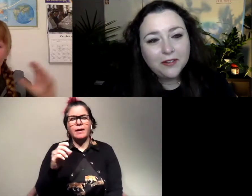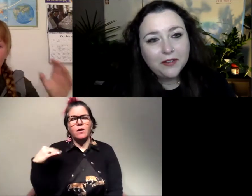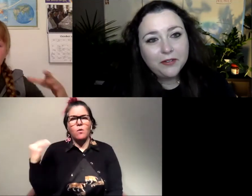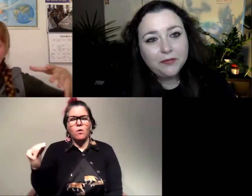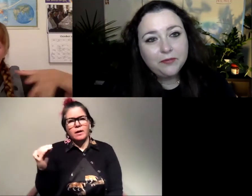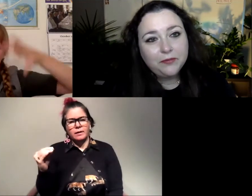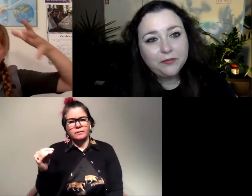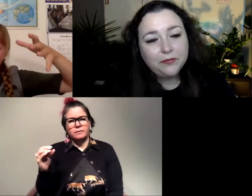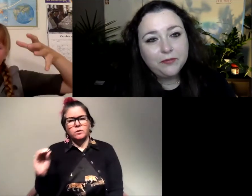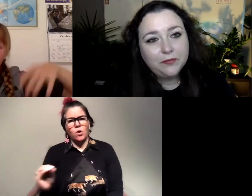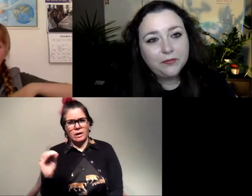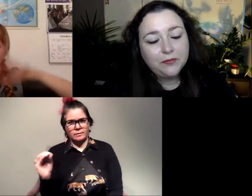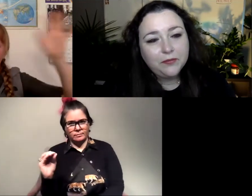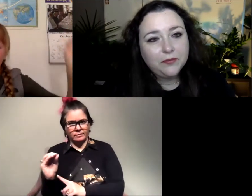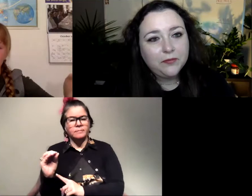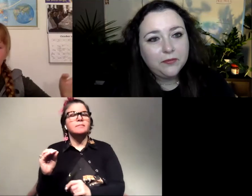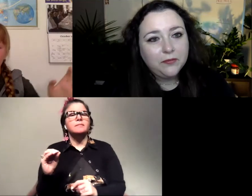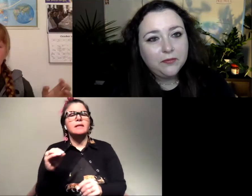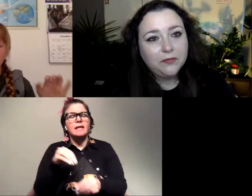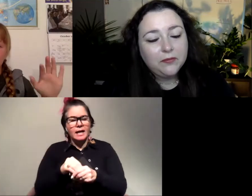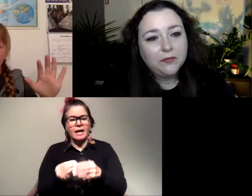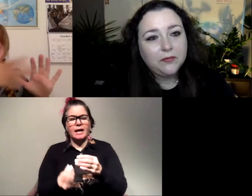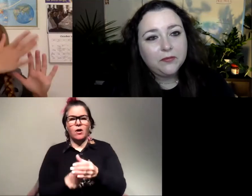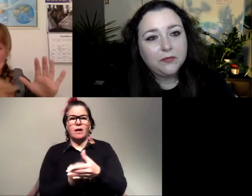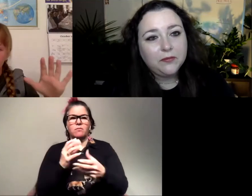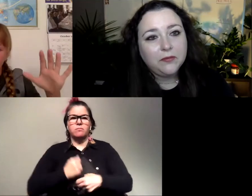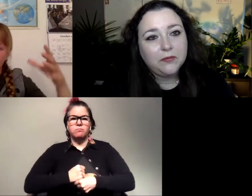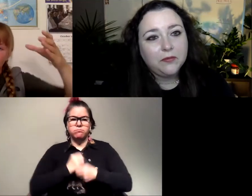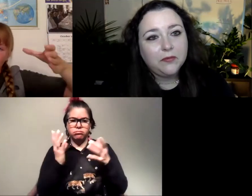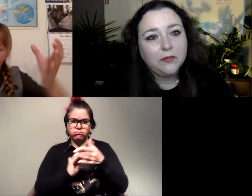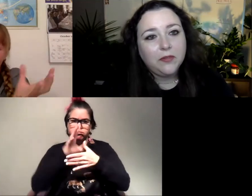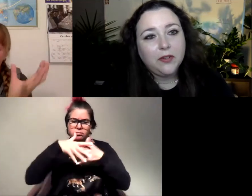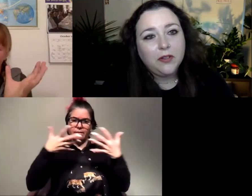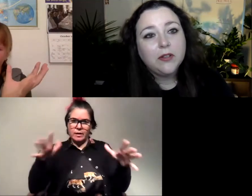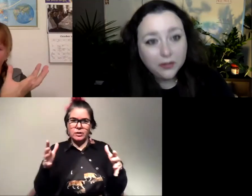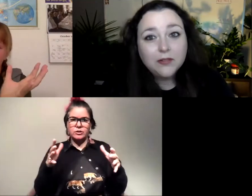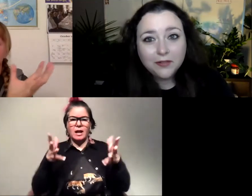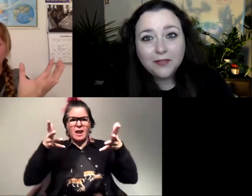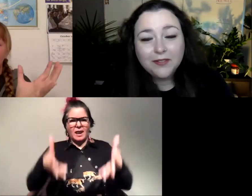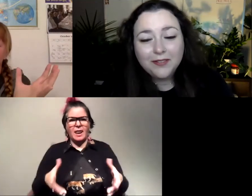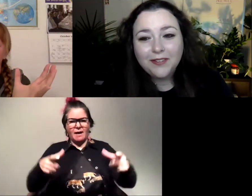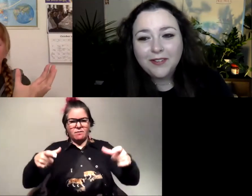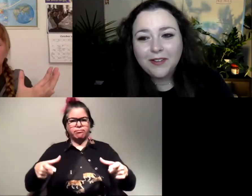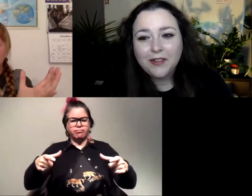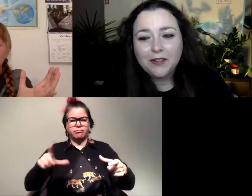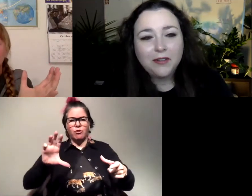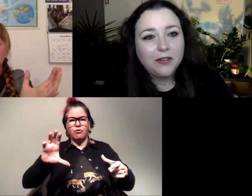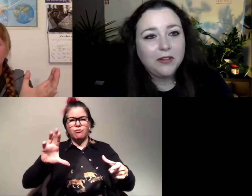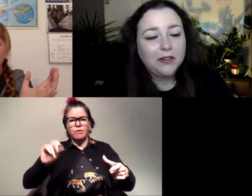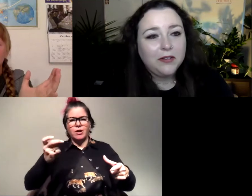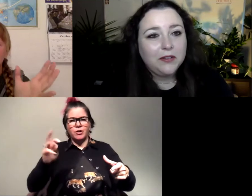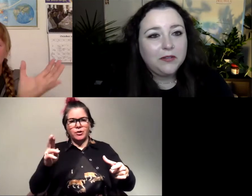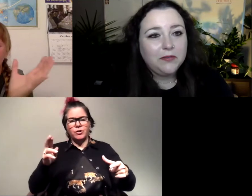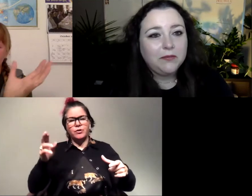is formed. It's in a volcano that has erupted, and then there's just this like crater left behind, and rainwater can